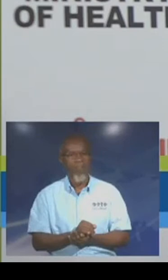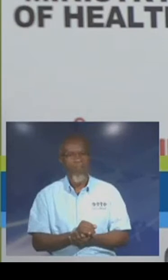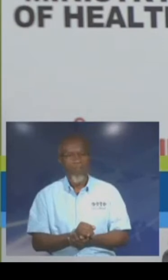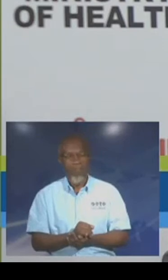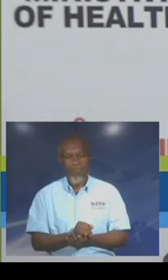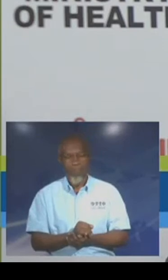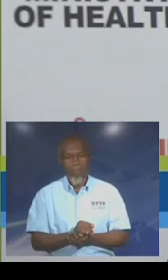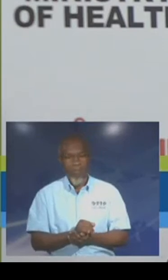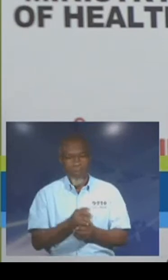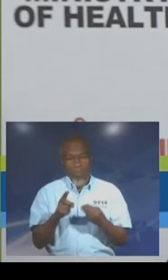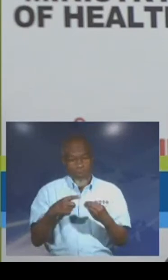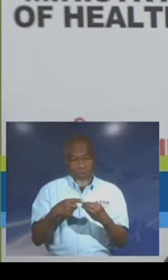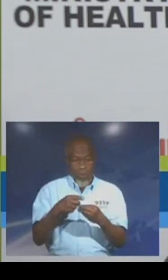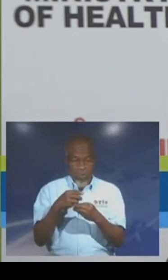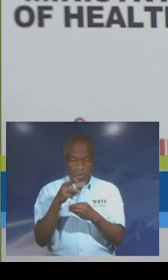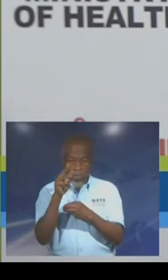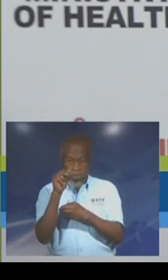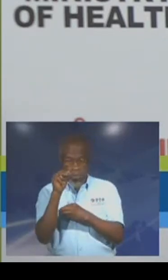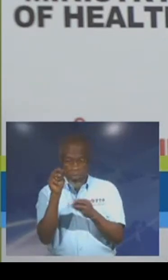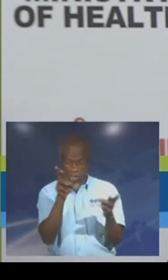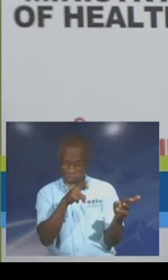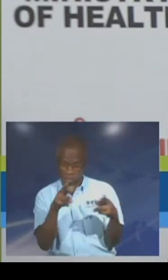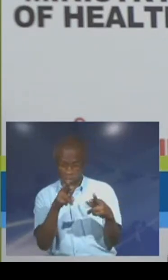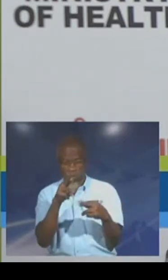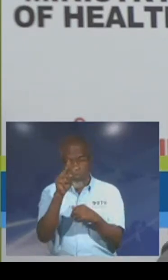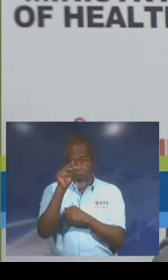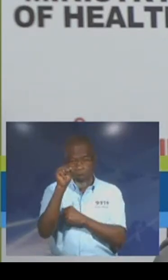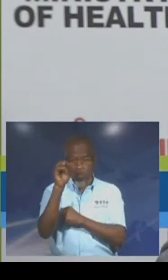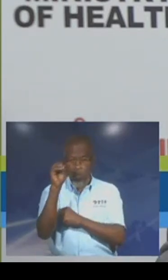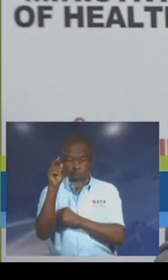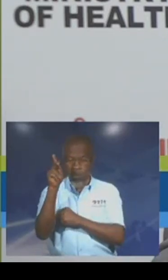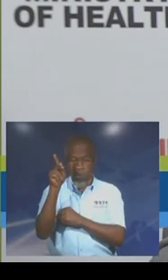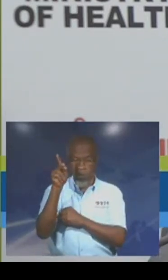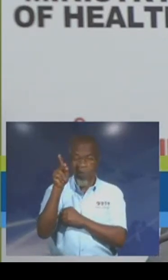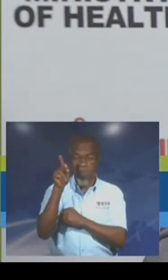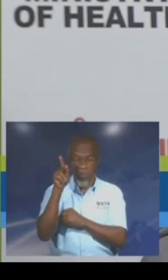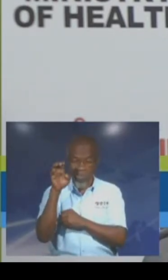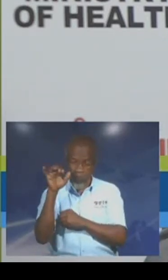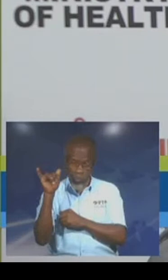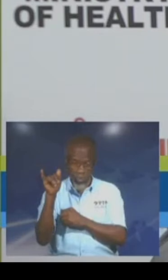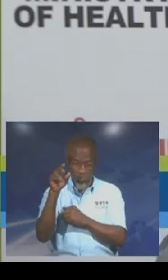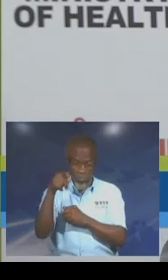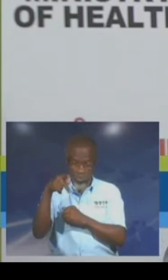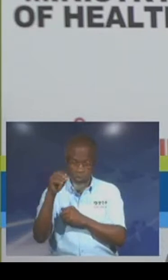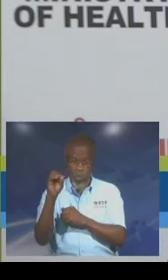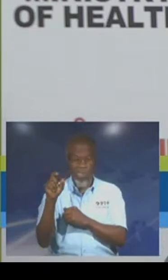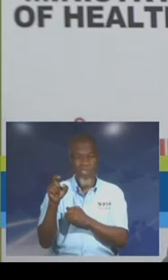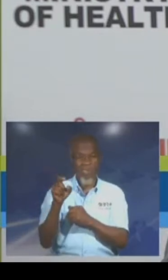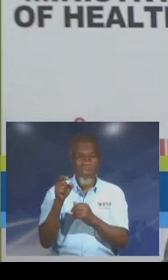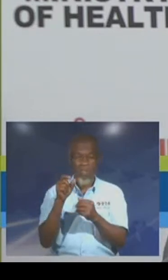preparedness, between May 20th and today, on